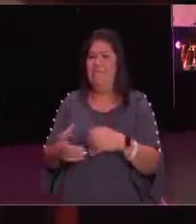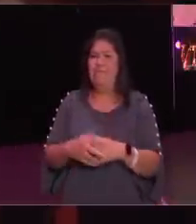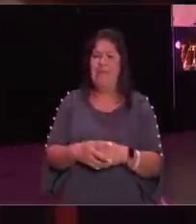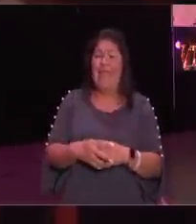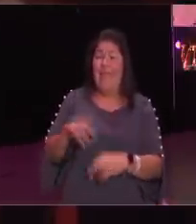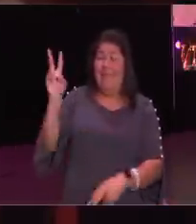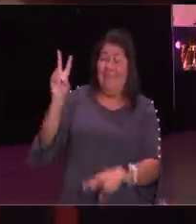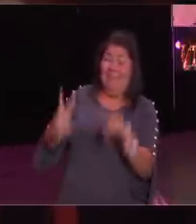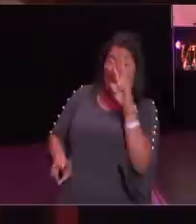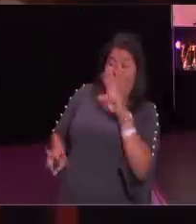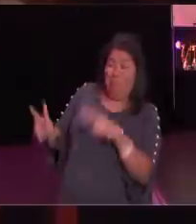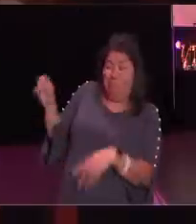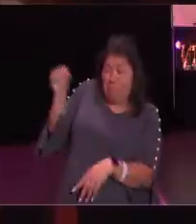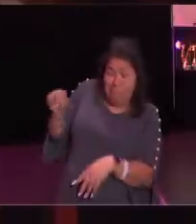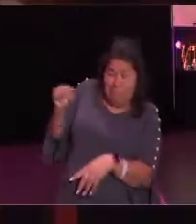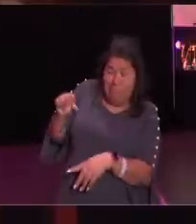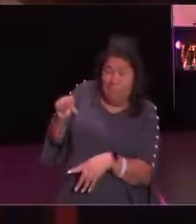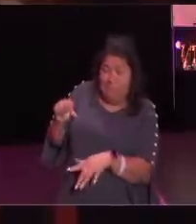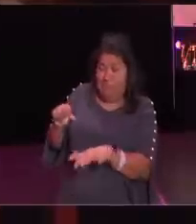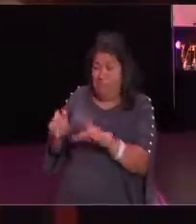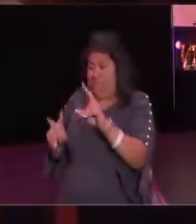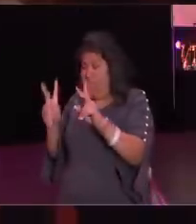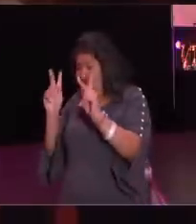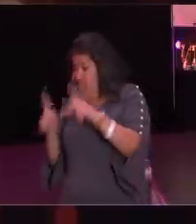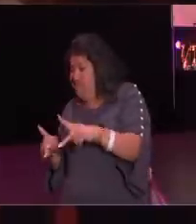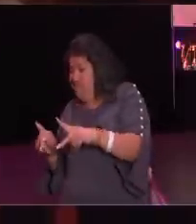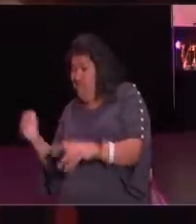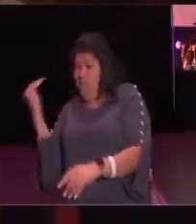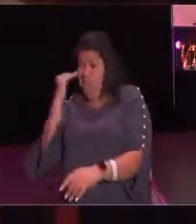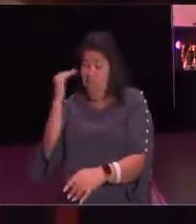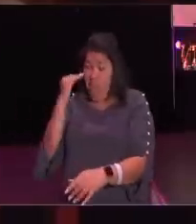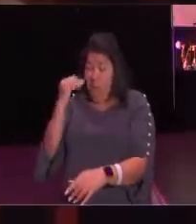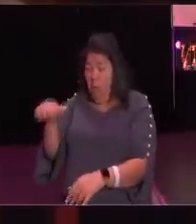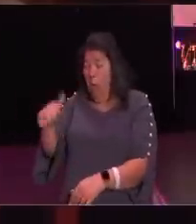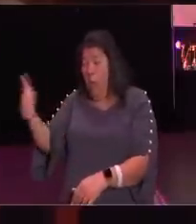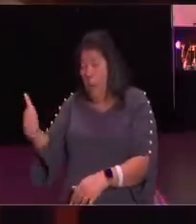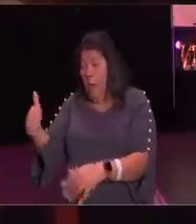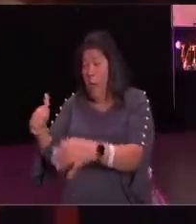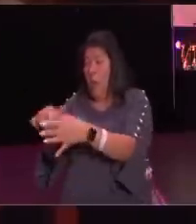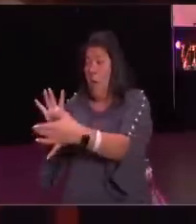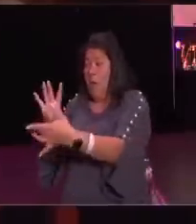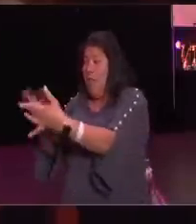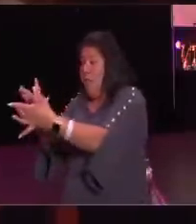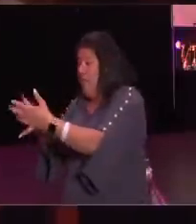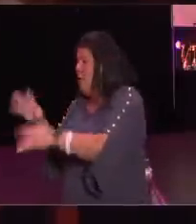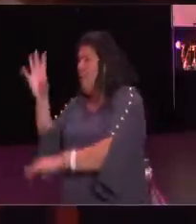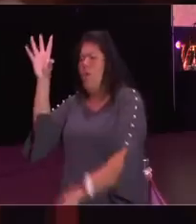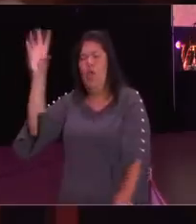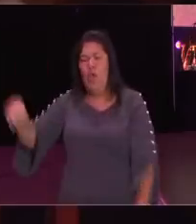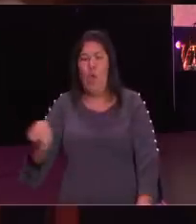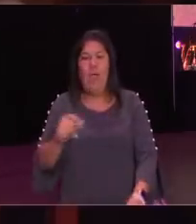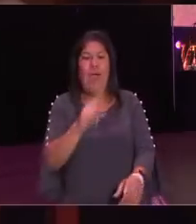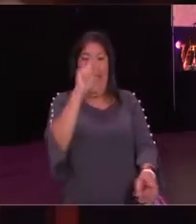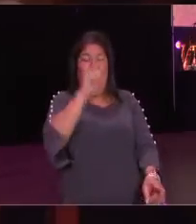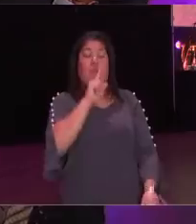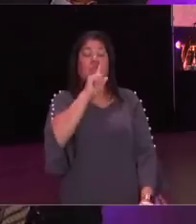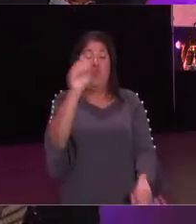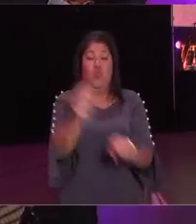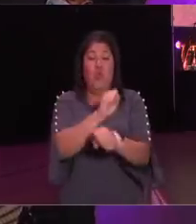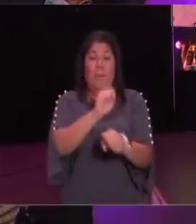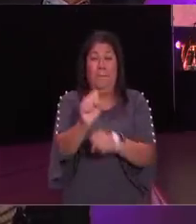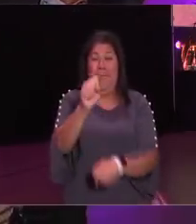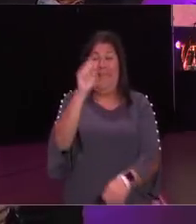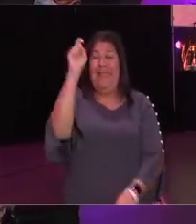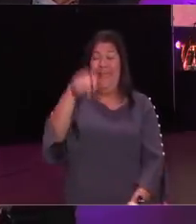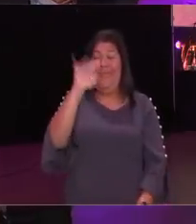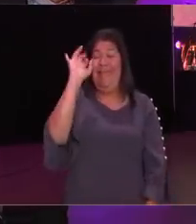that looks like the anointing or someone that knows someone that is anointed. I need the real